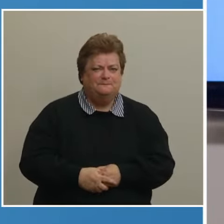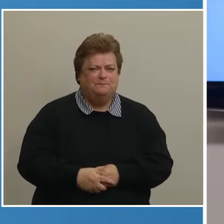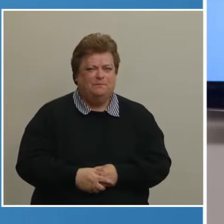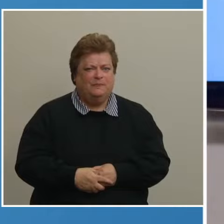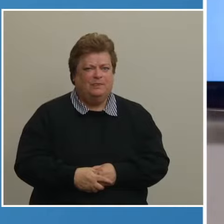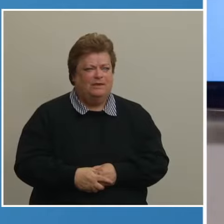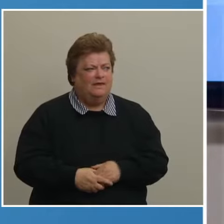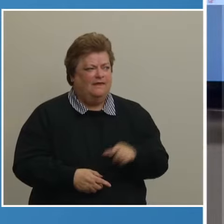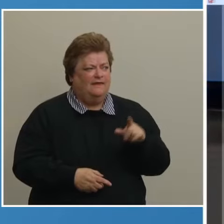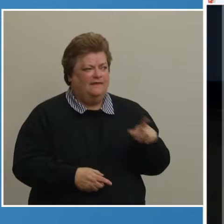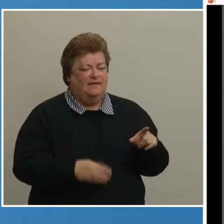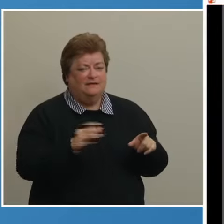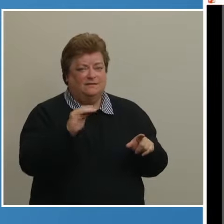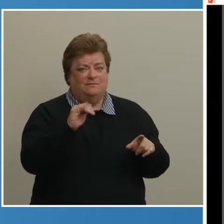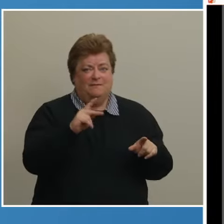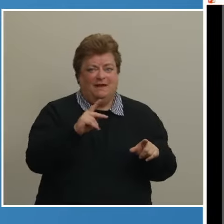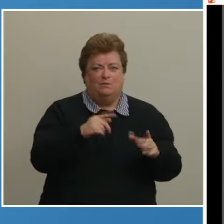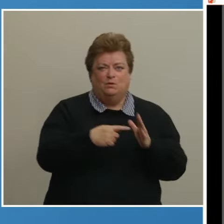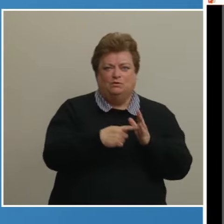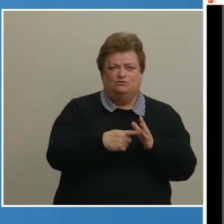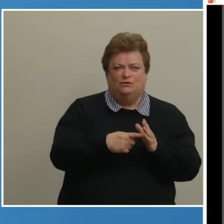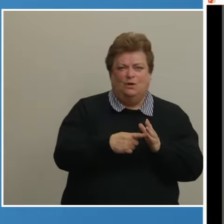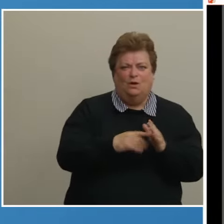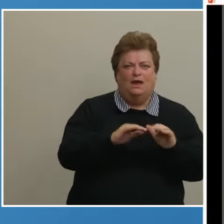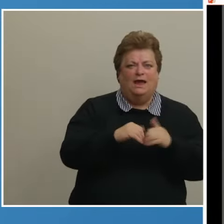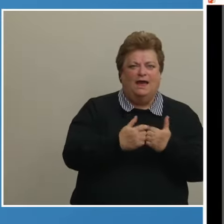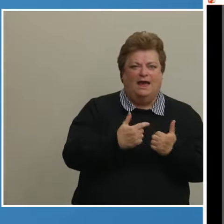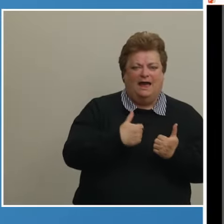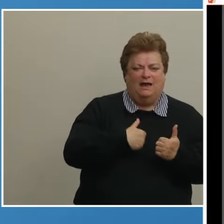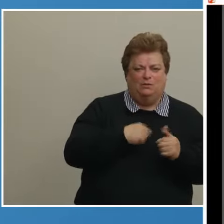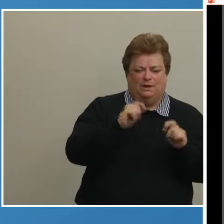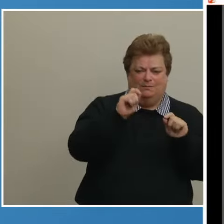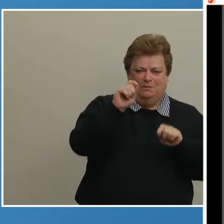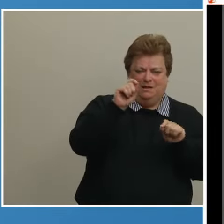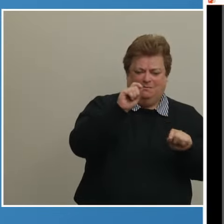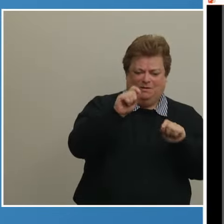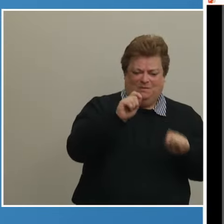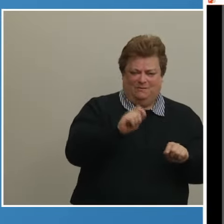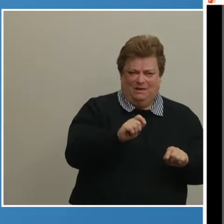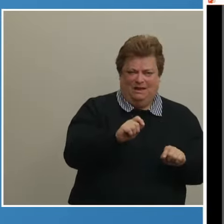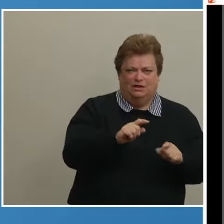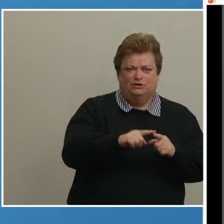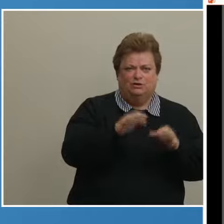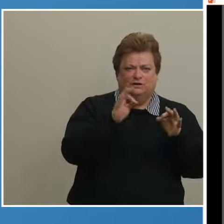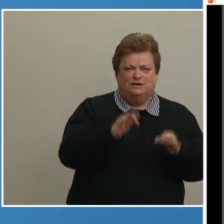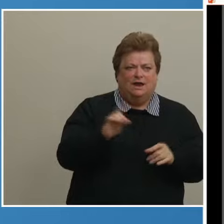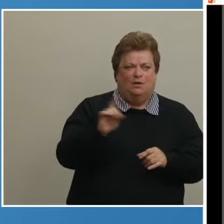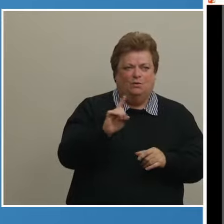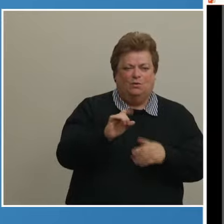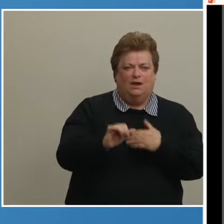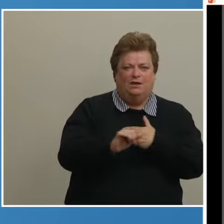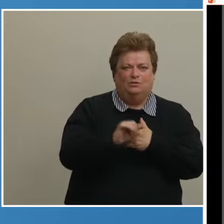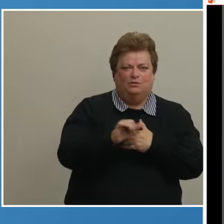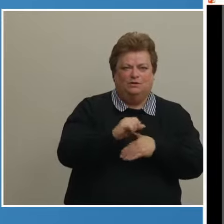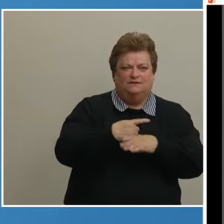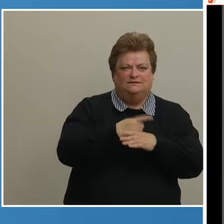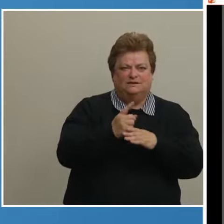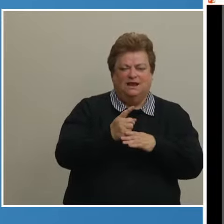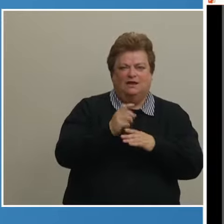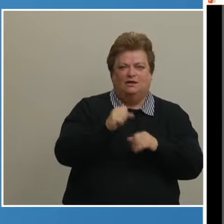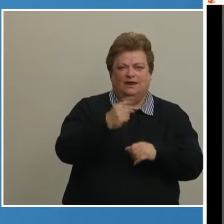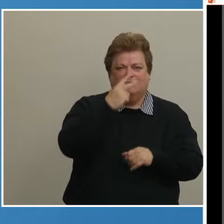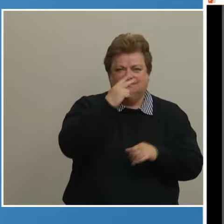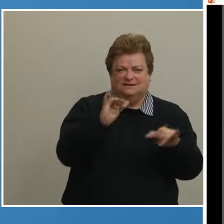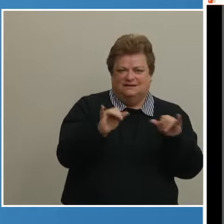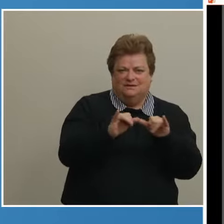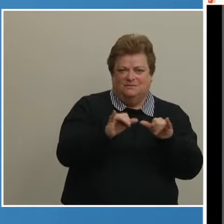This map shows how our local metrics are plotted to determine the position of the risk dial. You can see the metrics